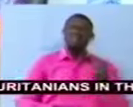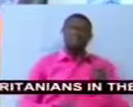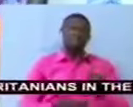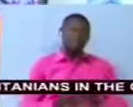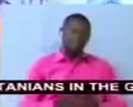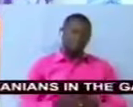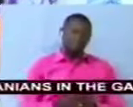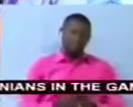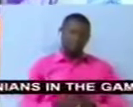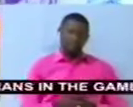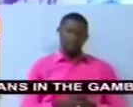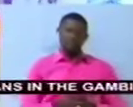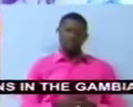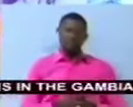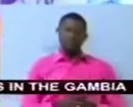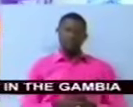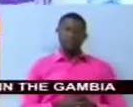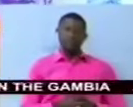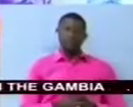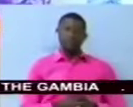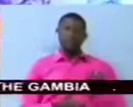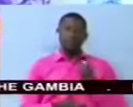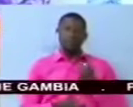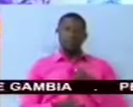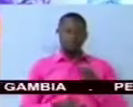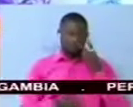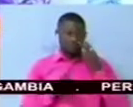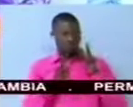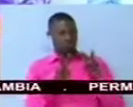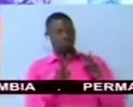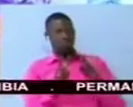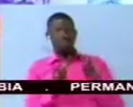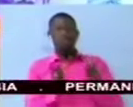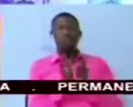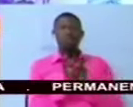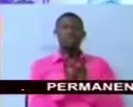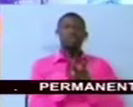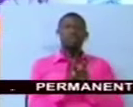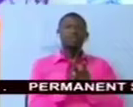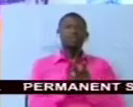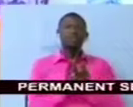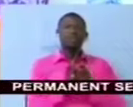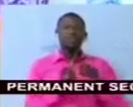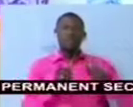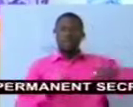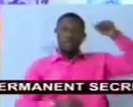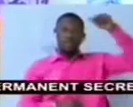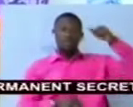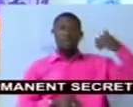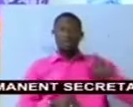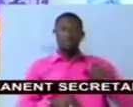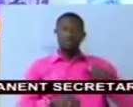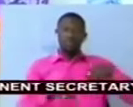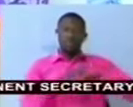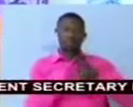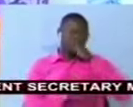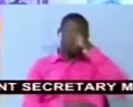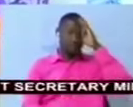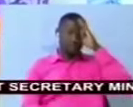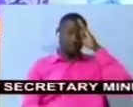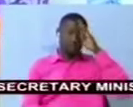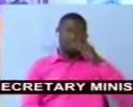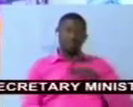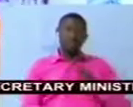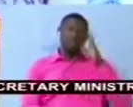ñañ ma gis birkama ma kilifa yi because they saw me birkama with elders lama yalla bolet those that god put me with